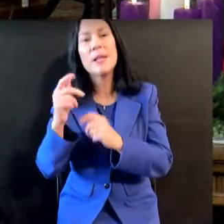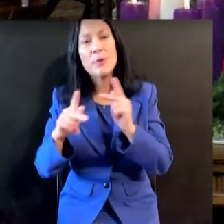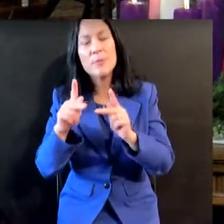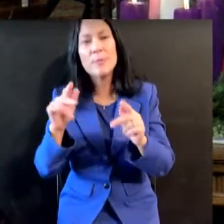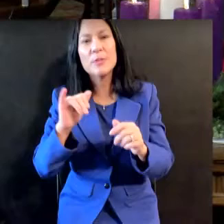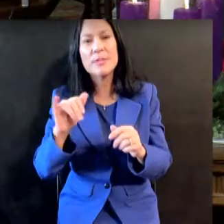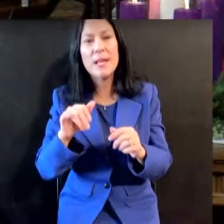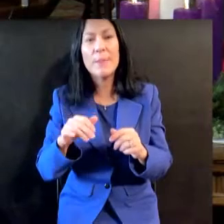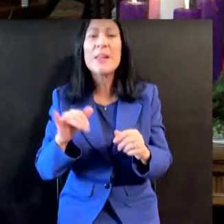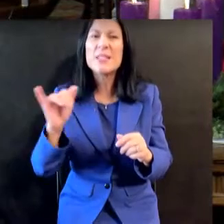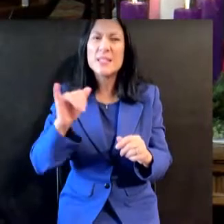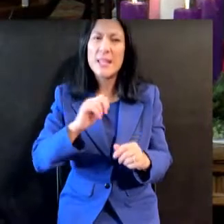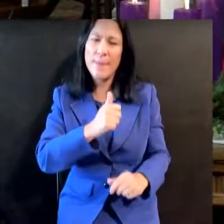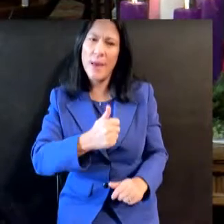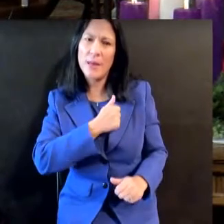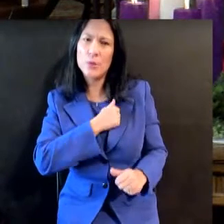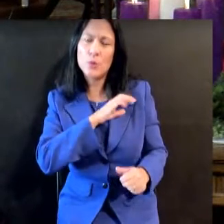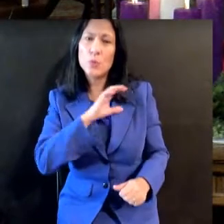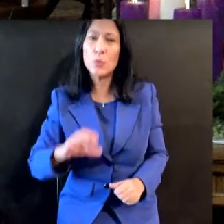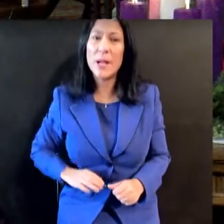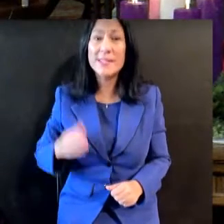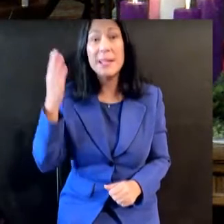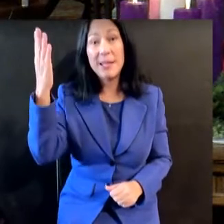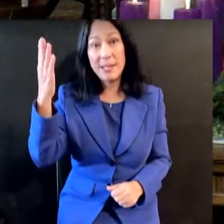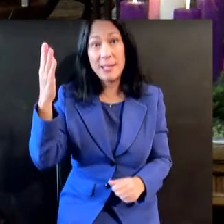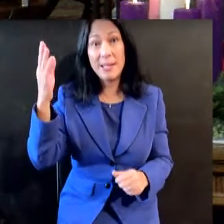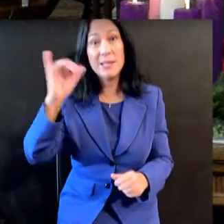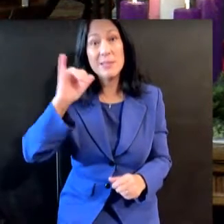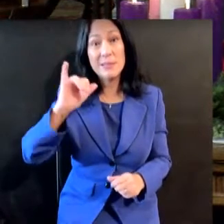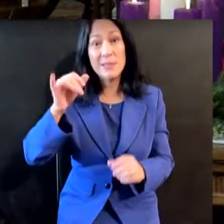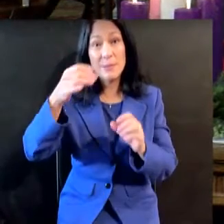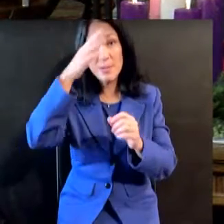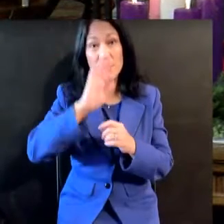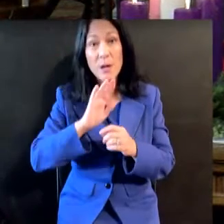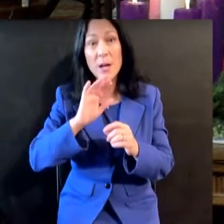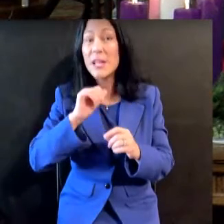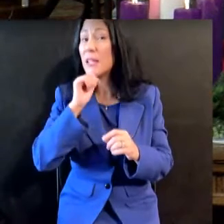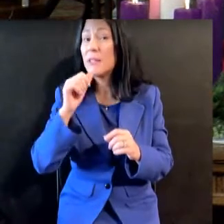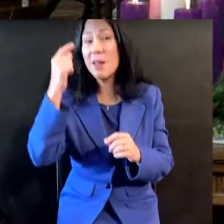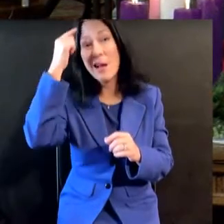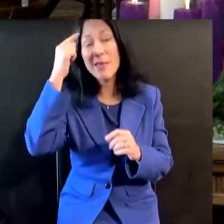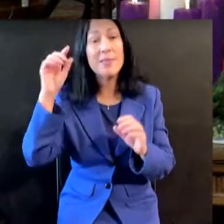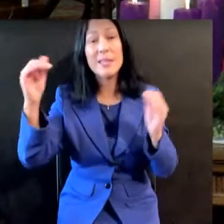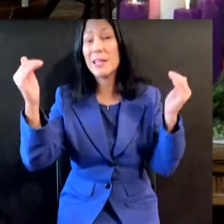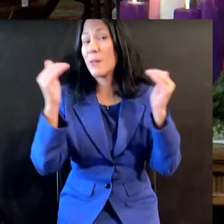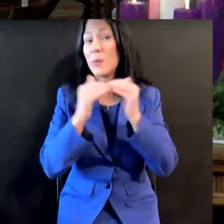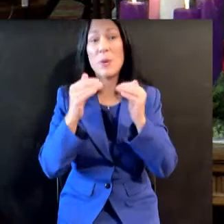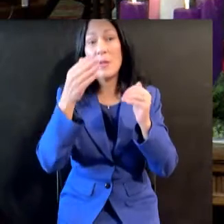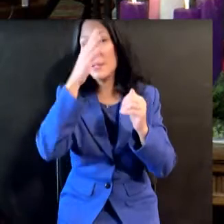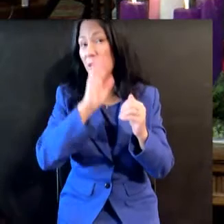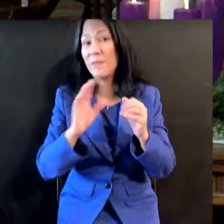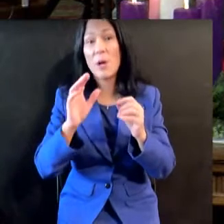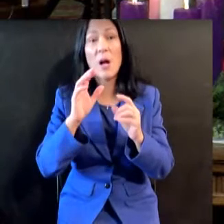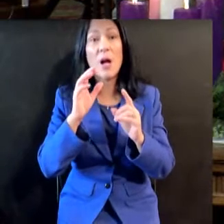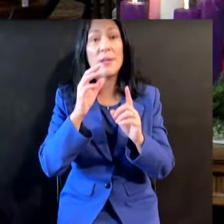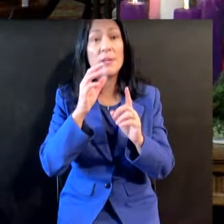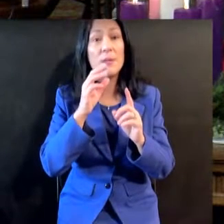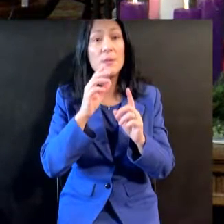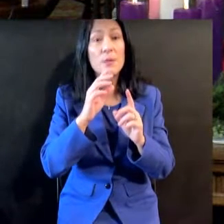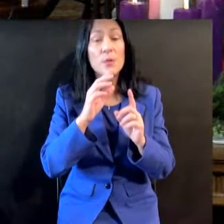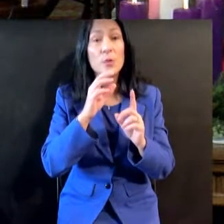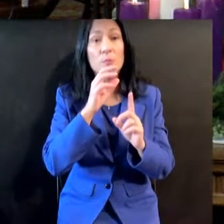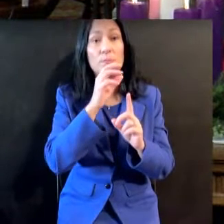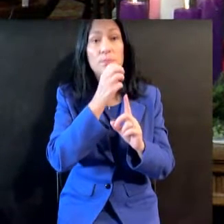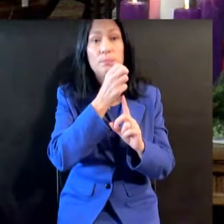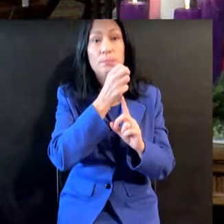had. Though he was God, he did not think of equality with God as something to cling to. Instead, he gave